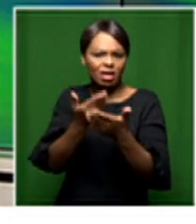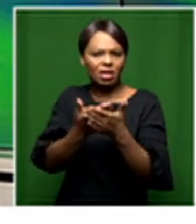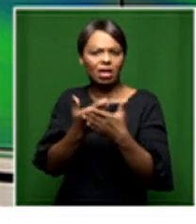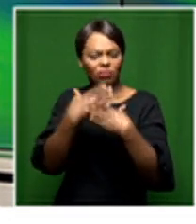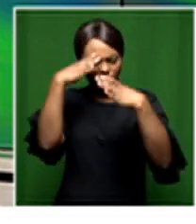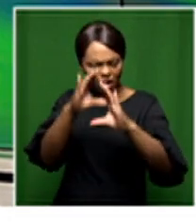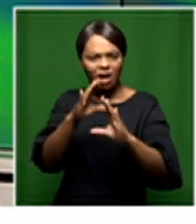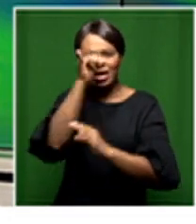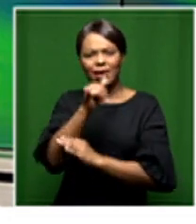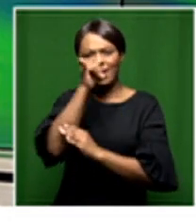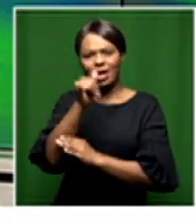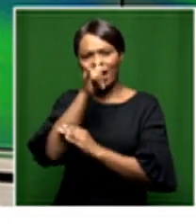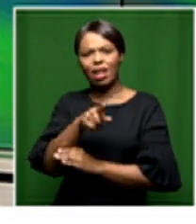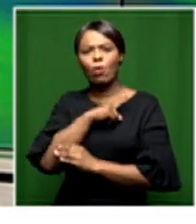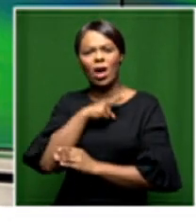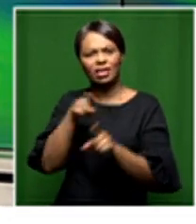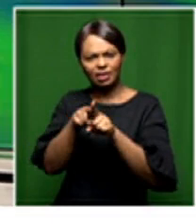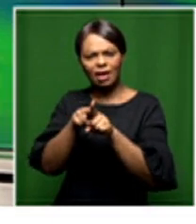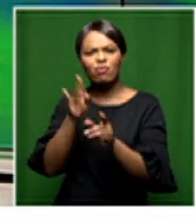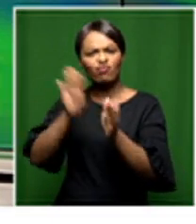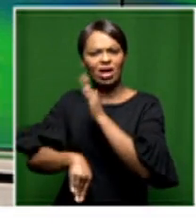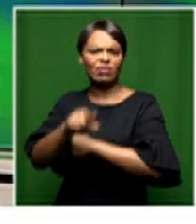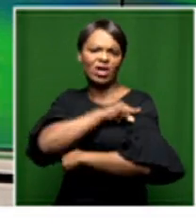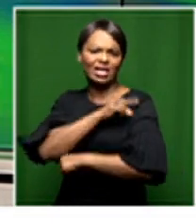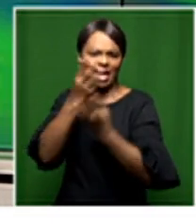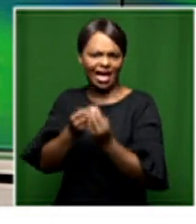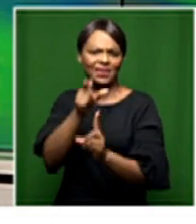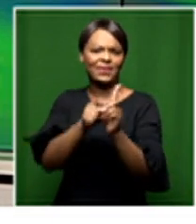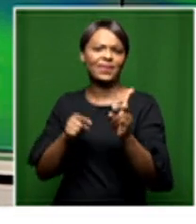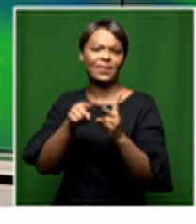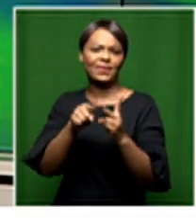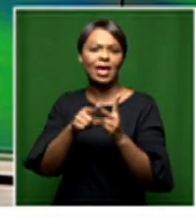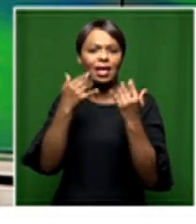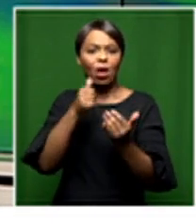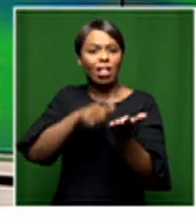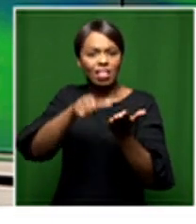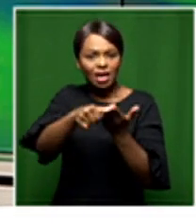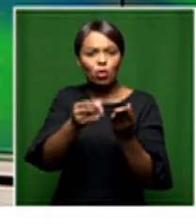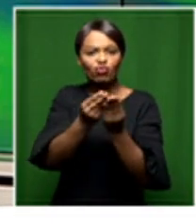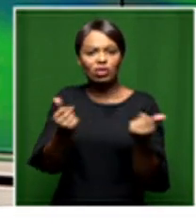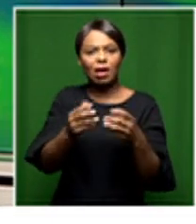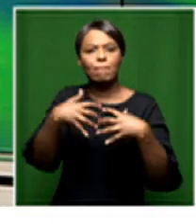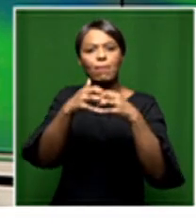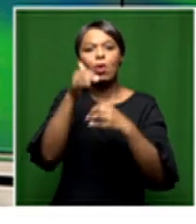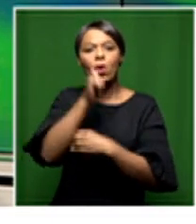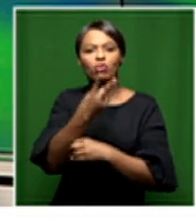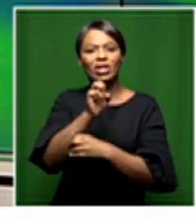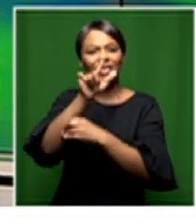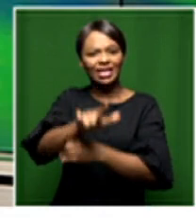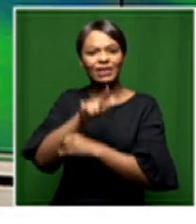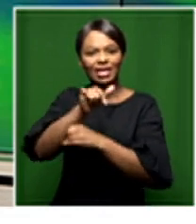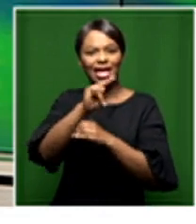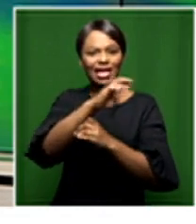with criminal charges against him. Now, the latter is based on a resolution that was adopted in 2017 during